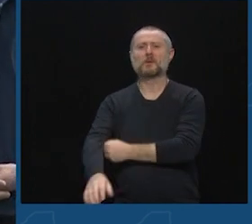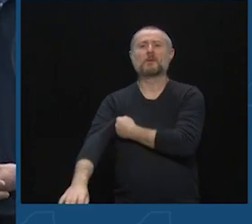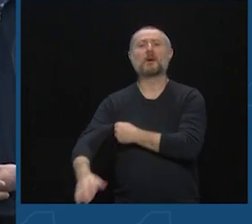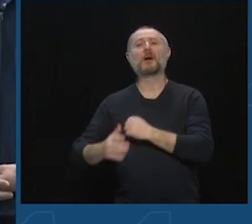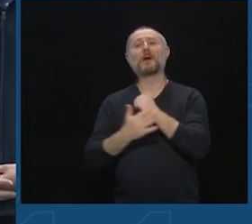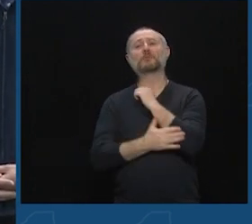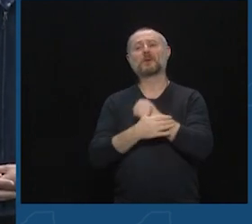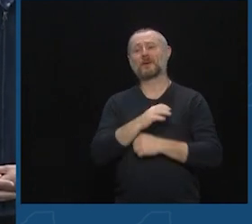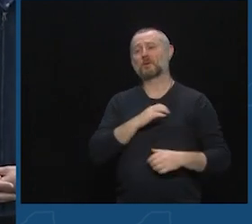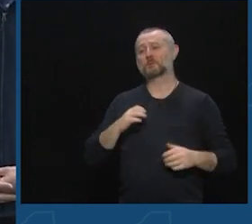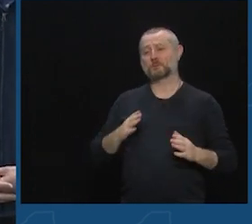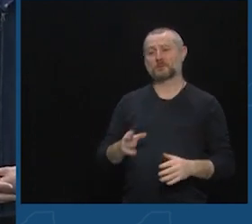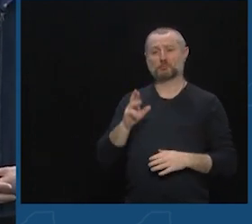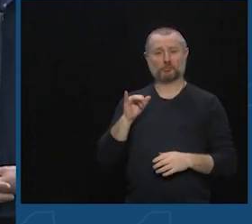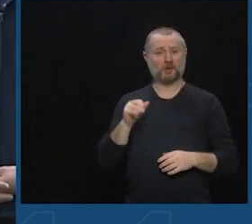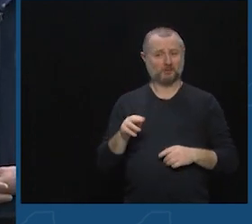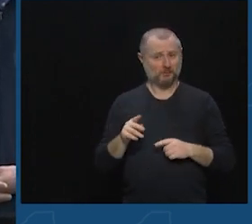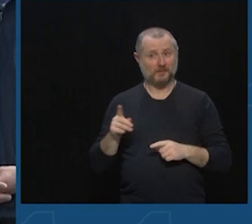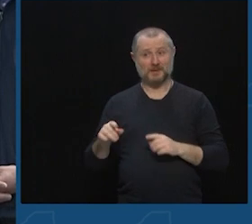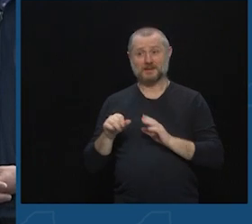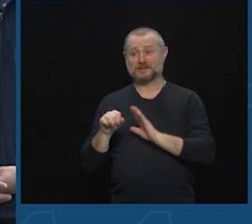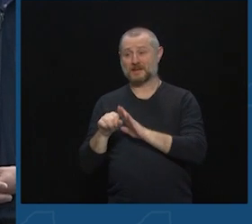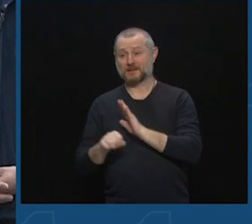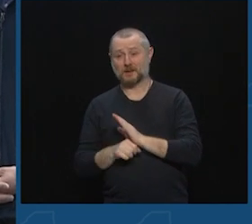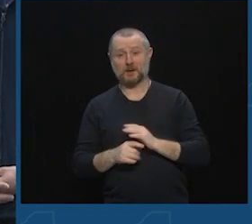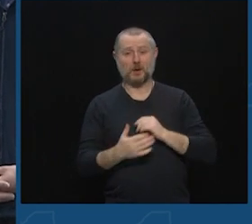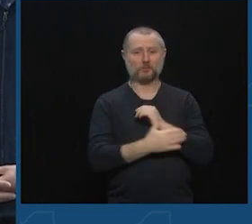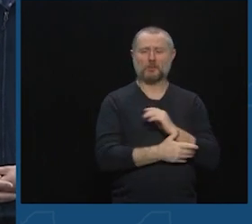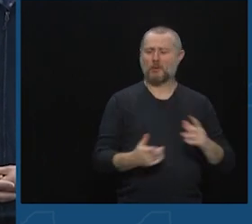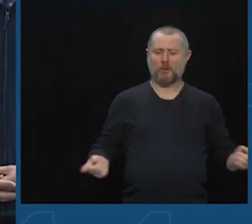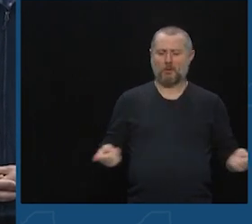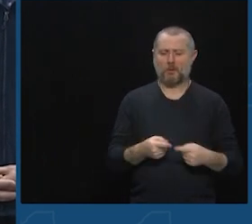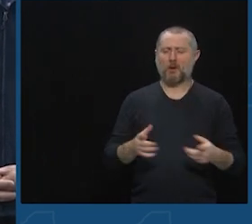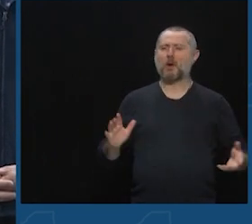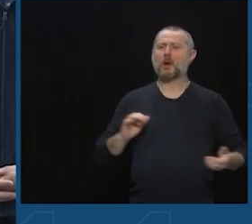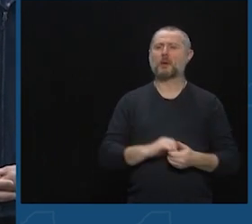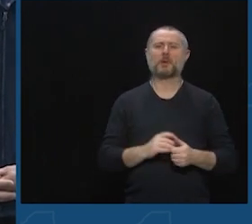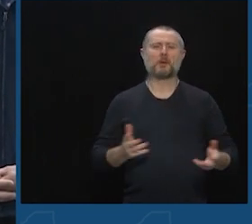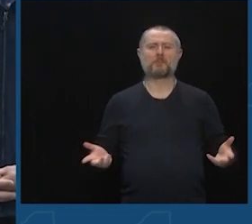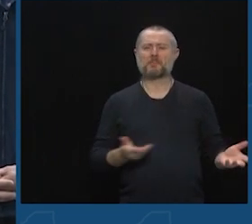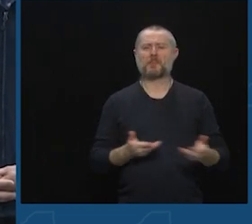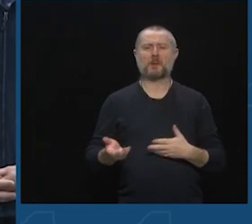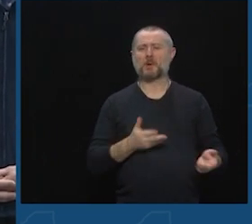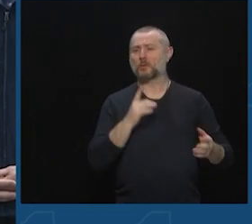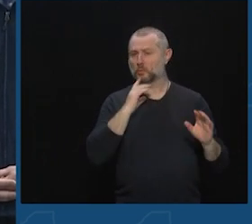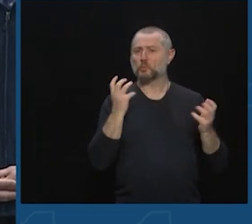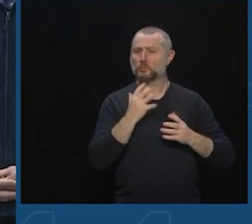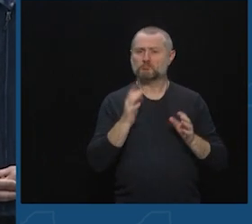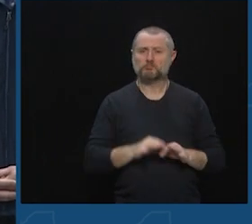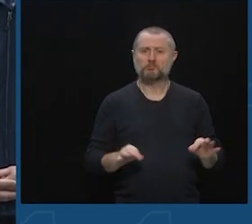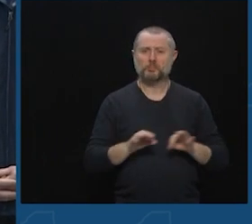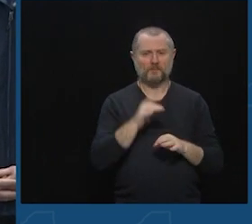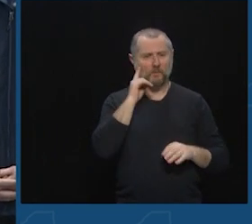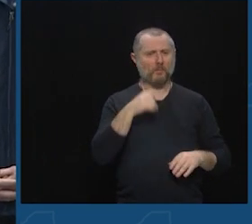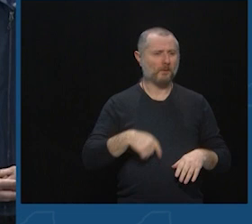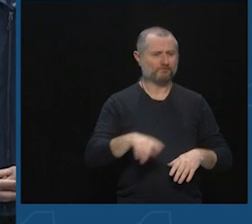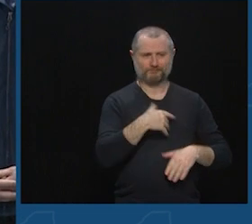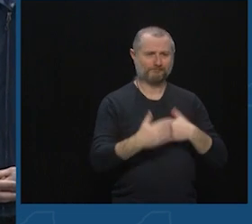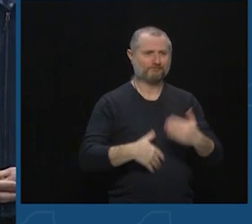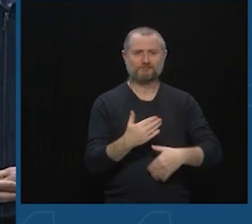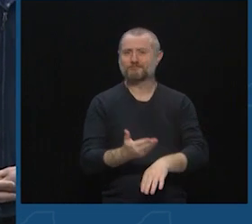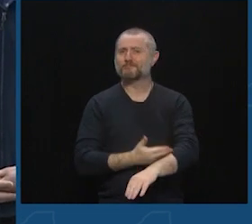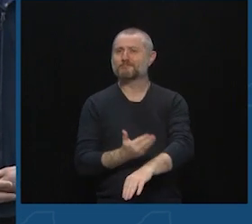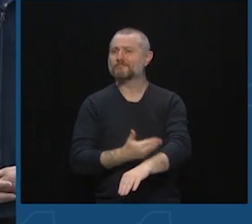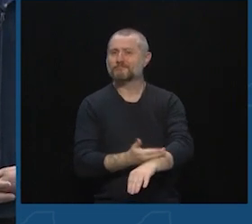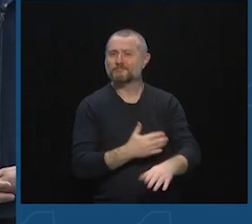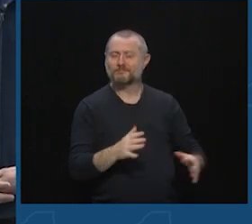The partnership between the state and the county has been important for our response. In terms of